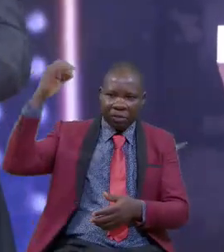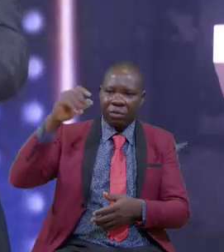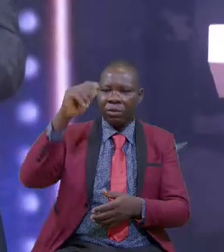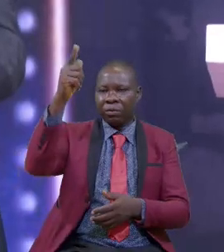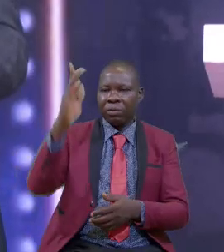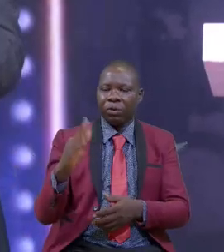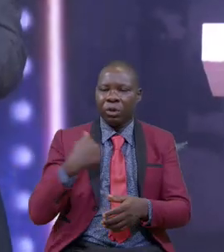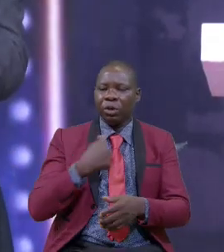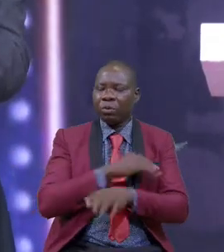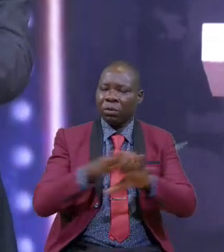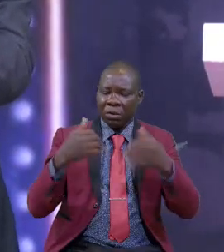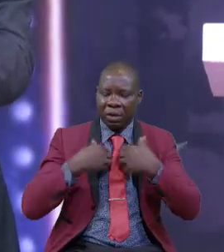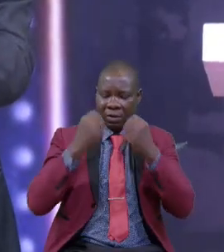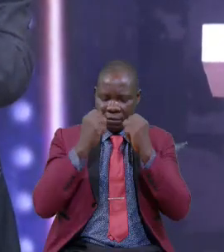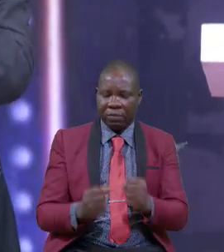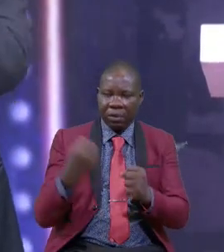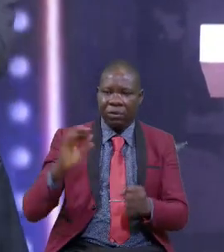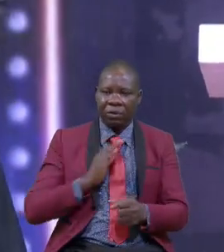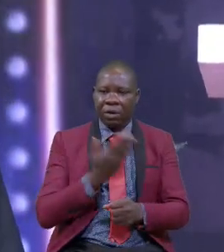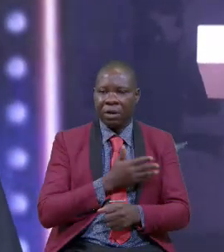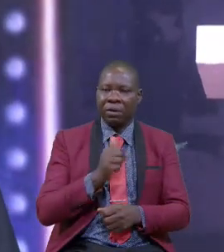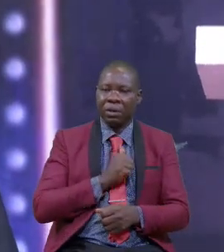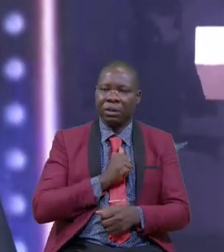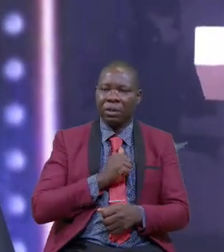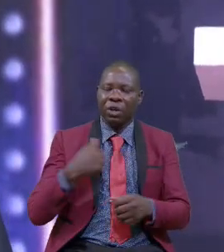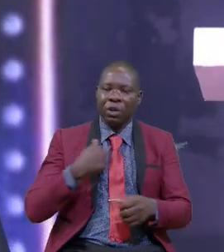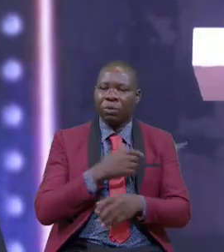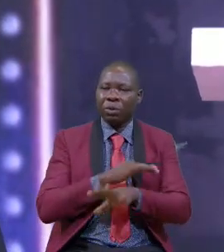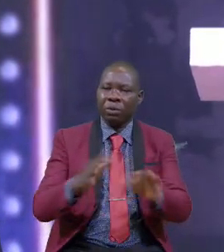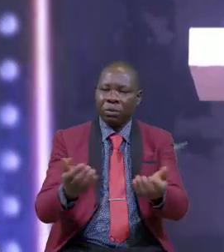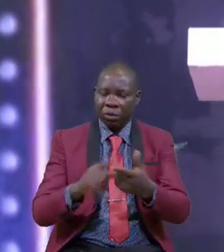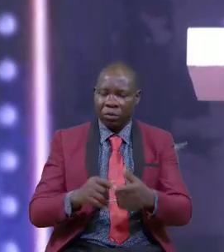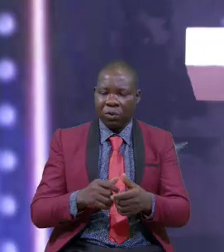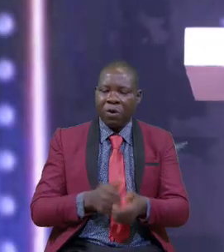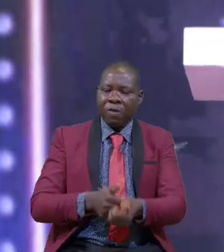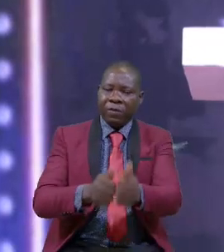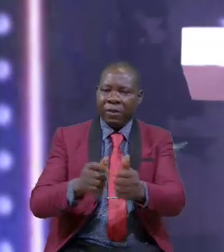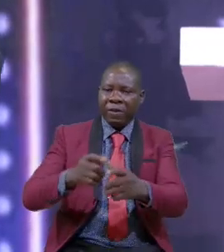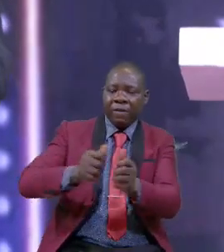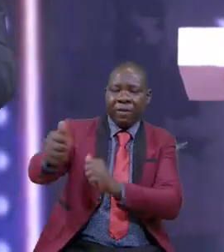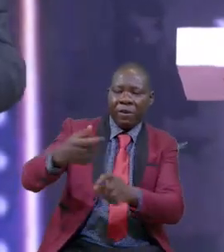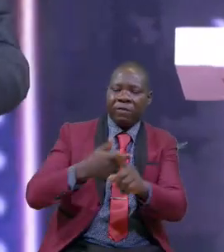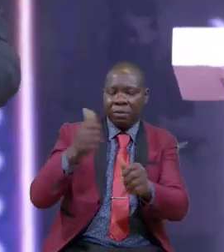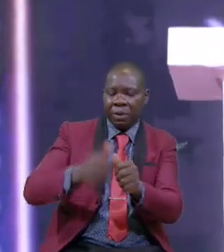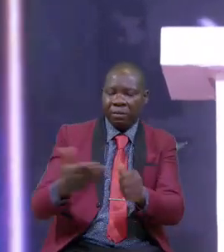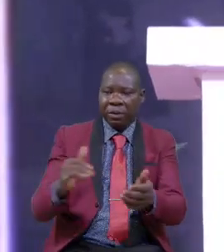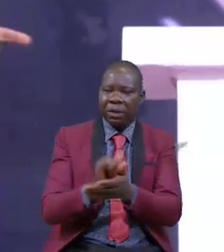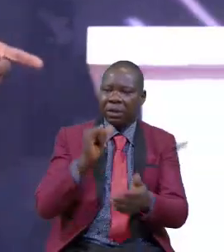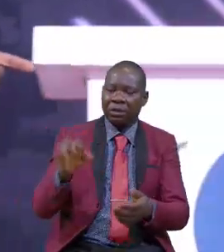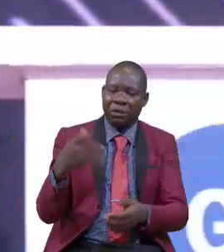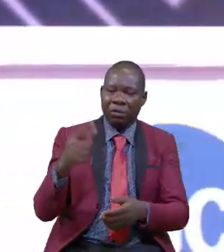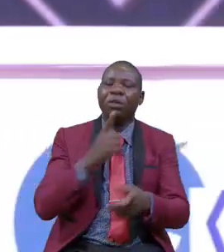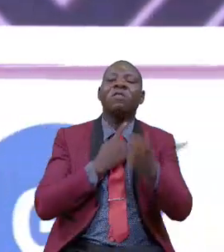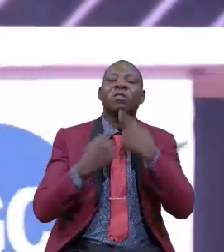from everything that is of lust, of the flesh, of defilement,